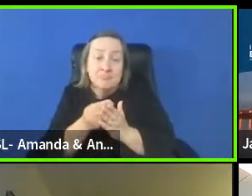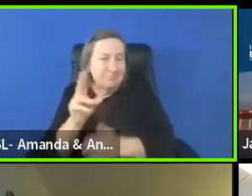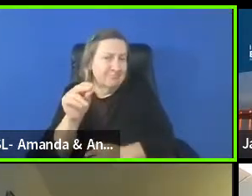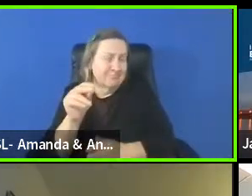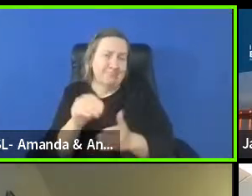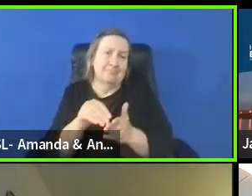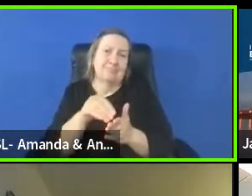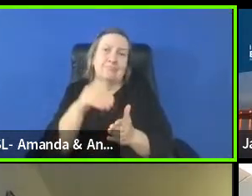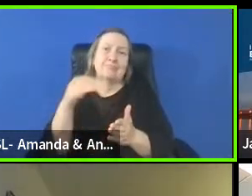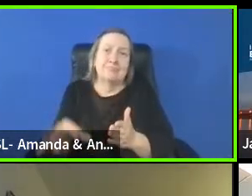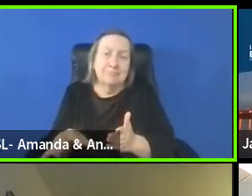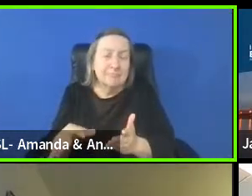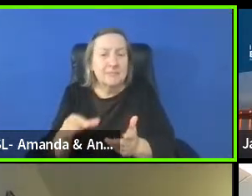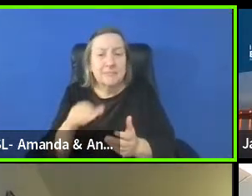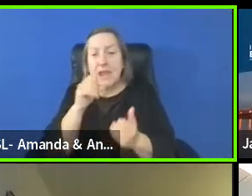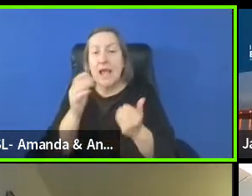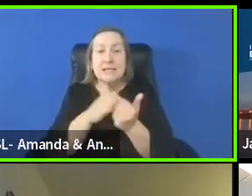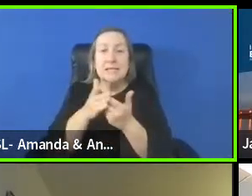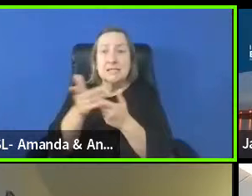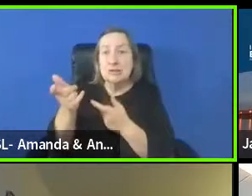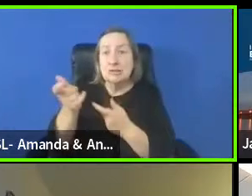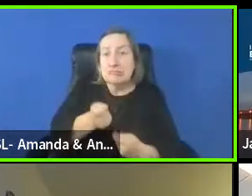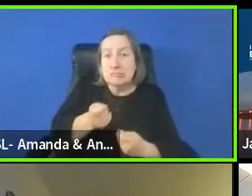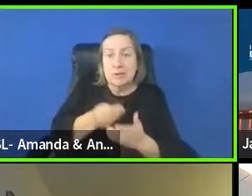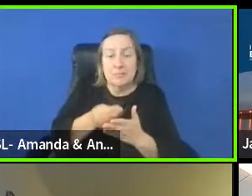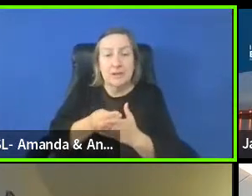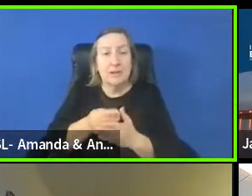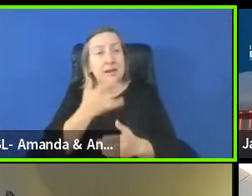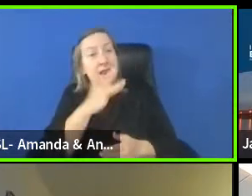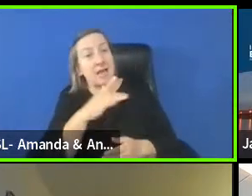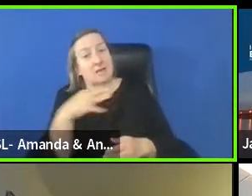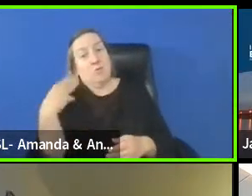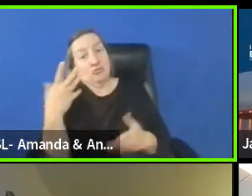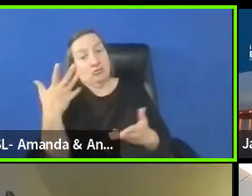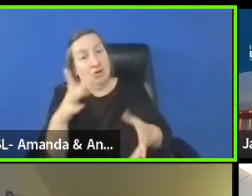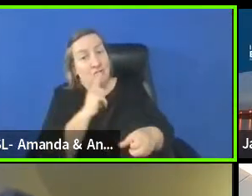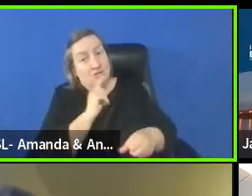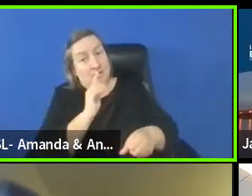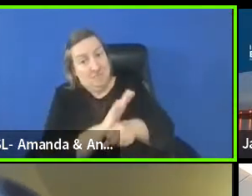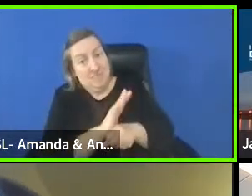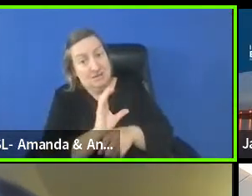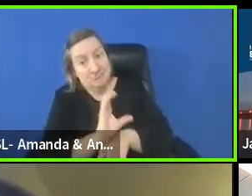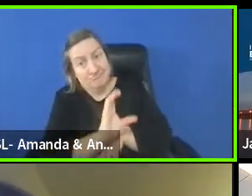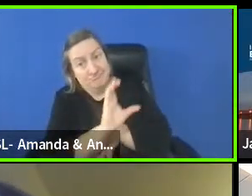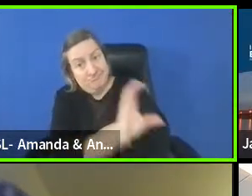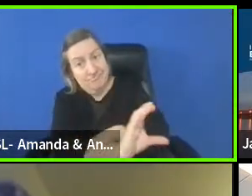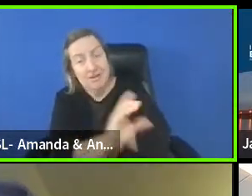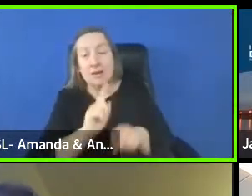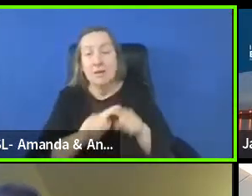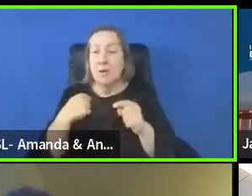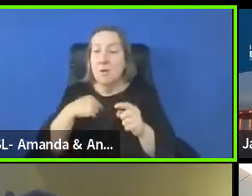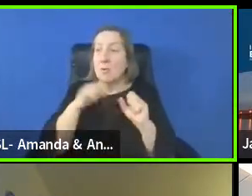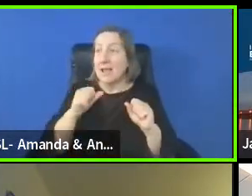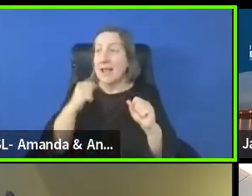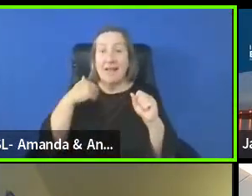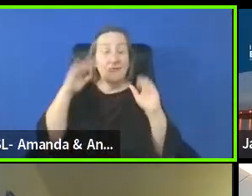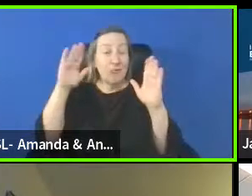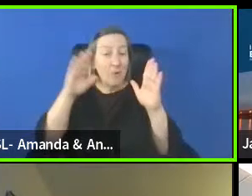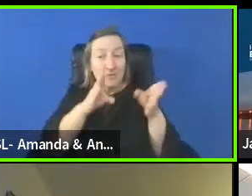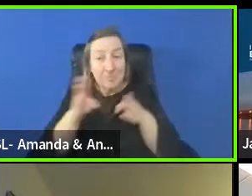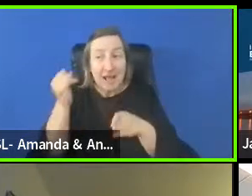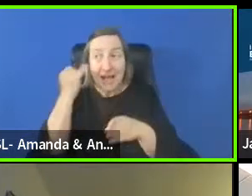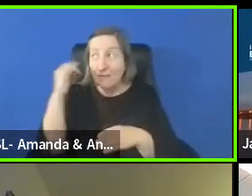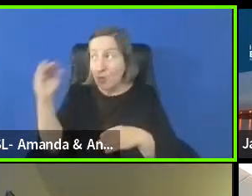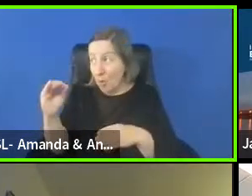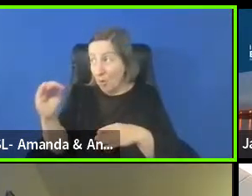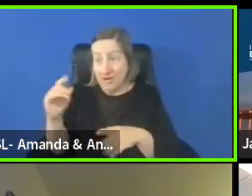going to be easy just to get that. We're fortunate that Washington is already committed to that. But we can have all the great plans in the world, and if Oregon doesn't come